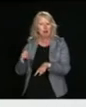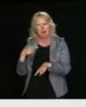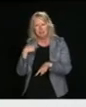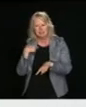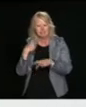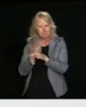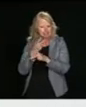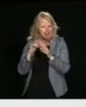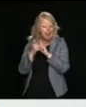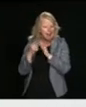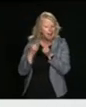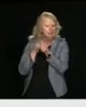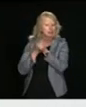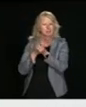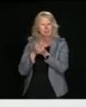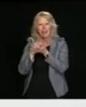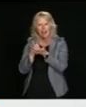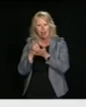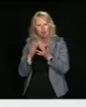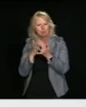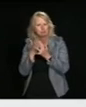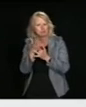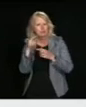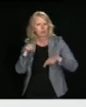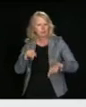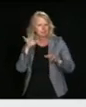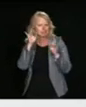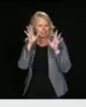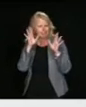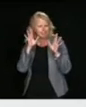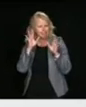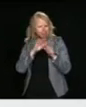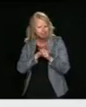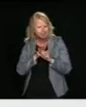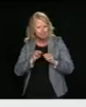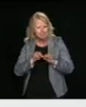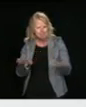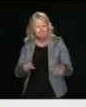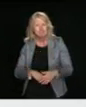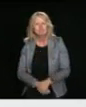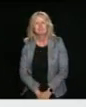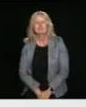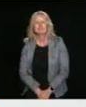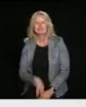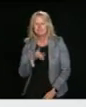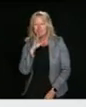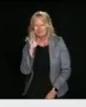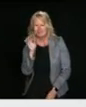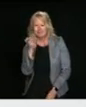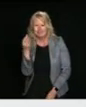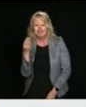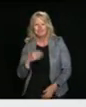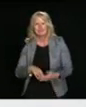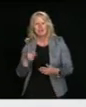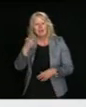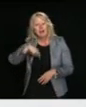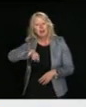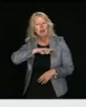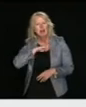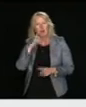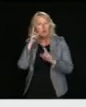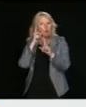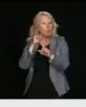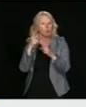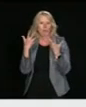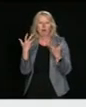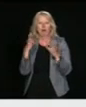voulons tout retrouver nos lieux de travail. We all want to go back to work. Nous voulons retourner à l'école. We all